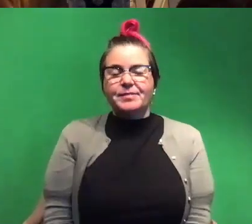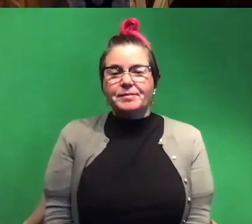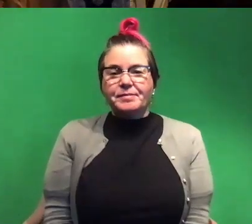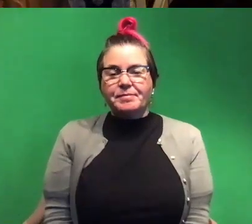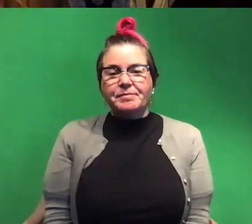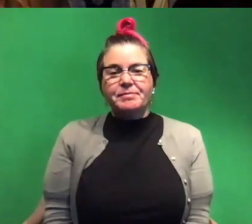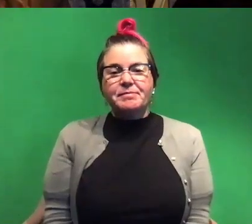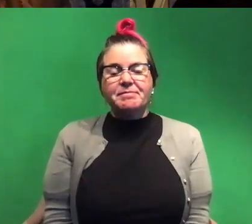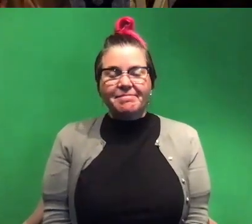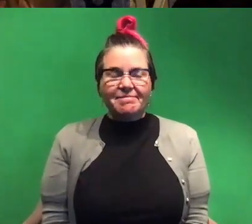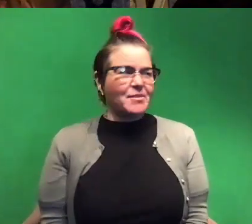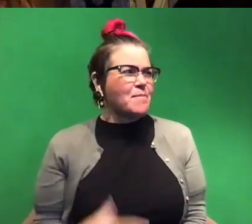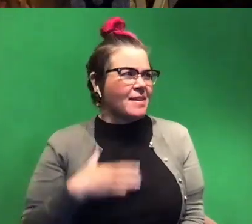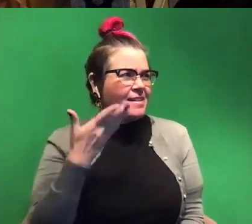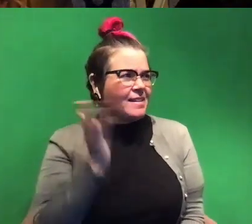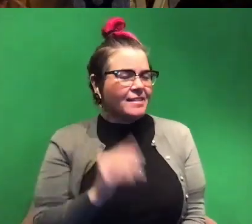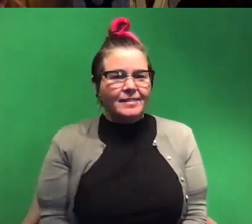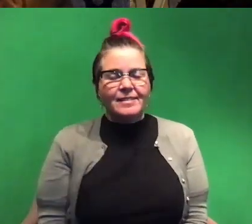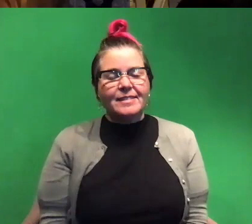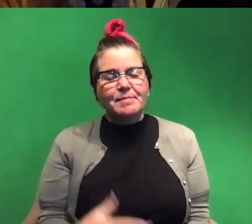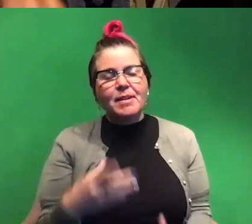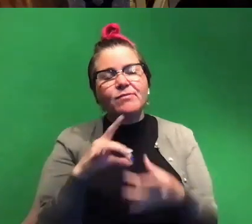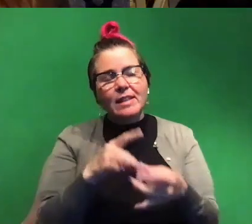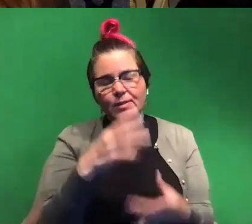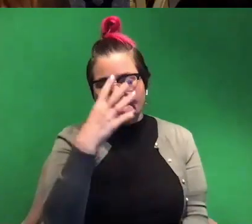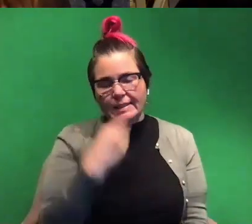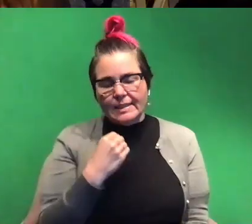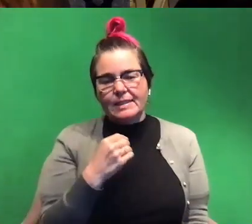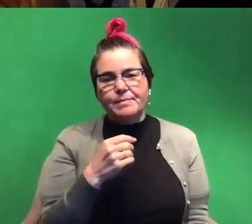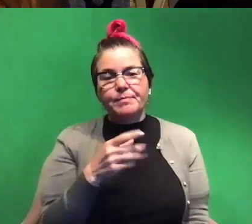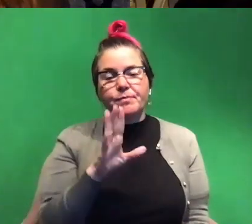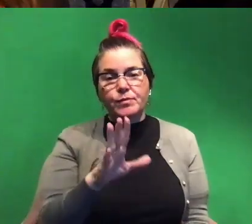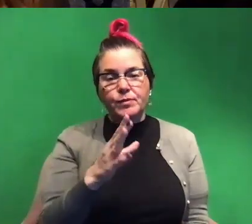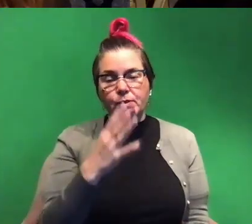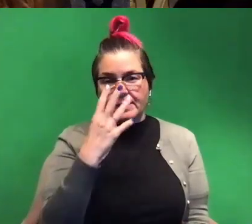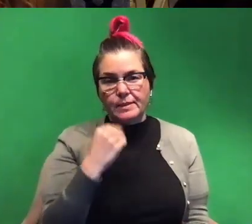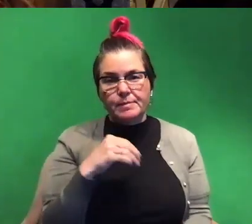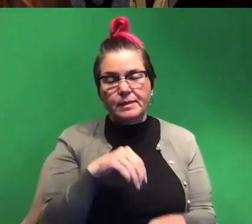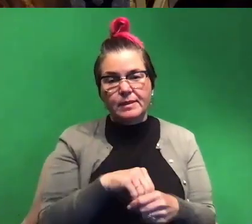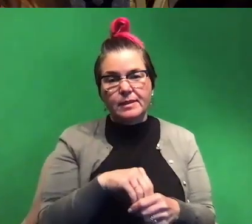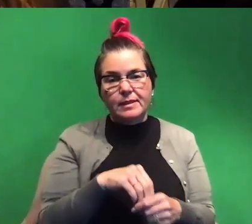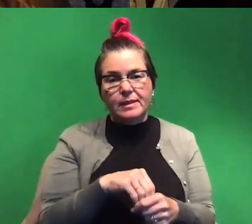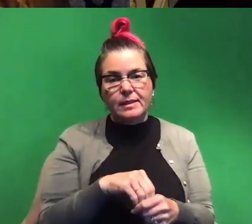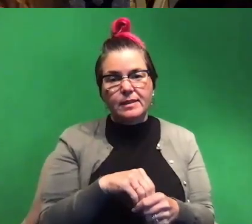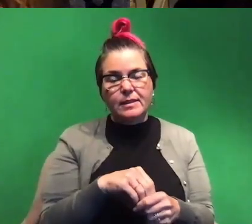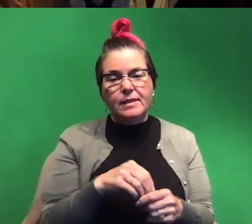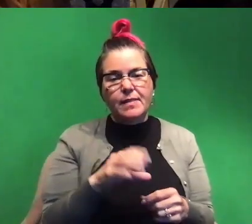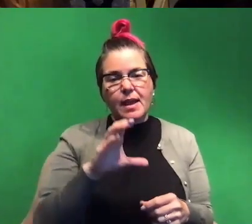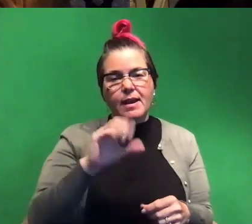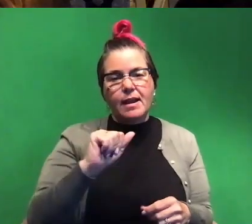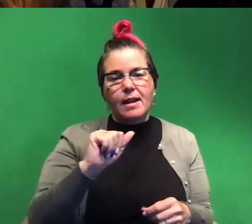But Oh my God. on the sleep issue, you're sleeping in the capsule or the